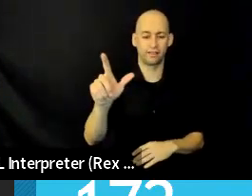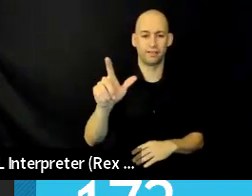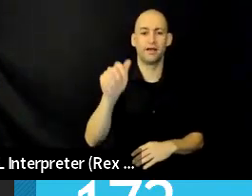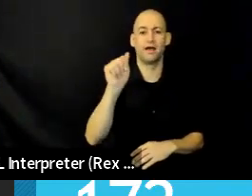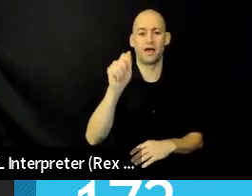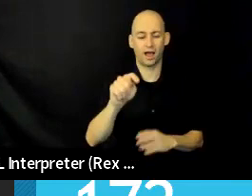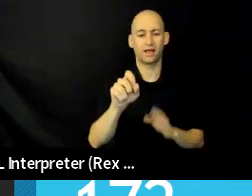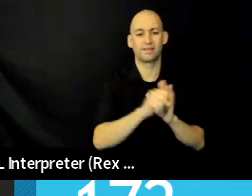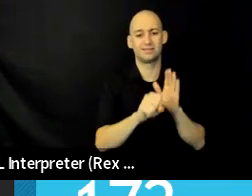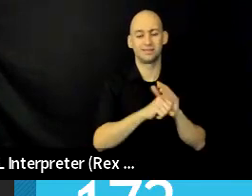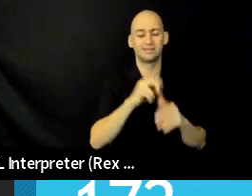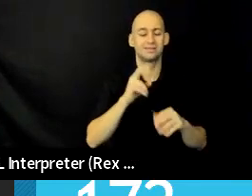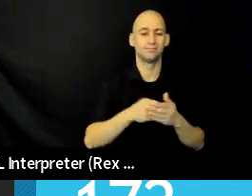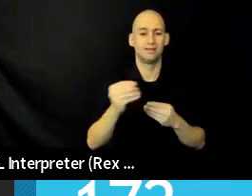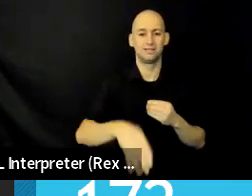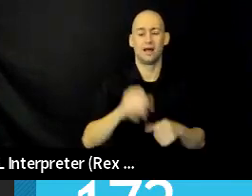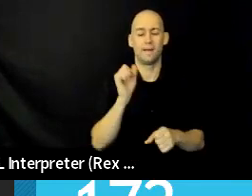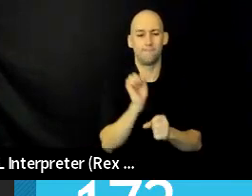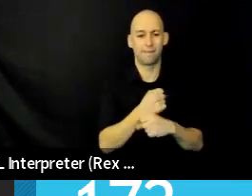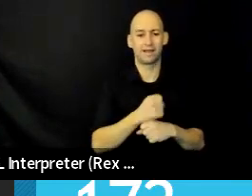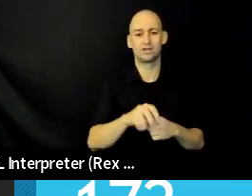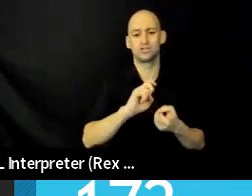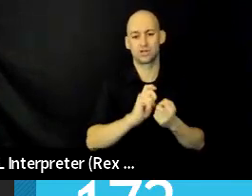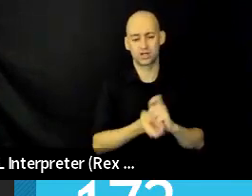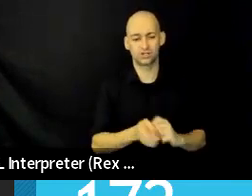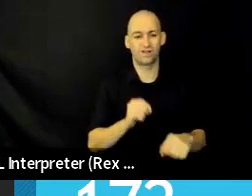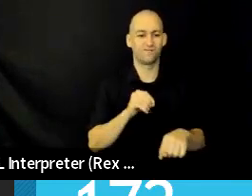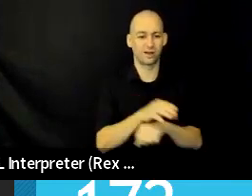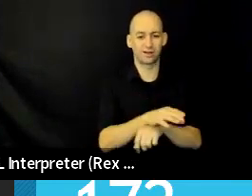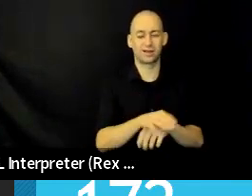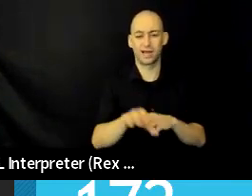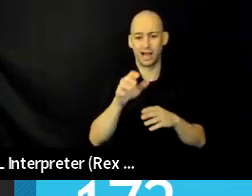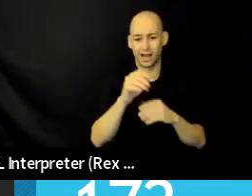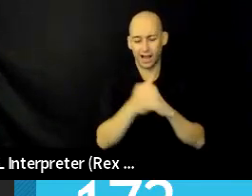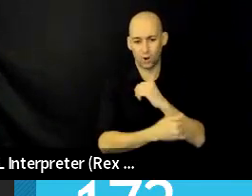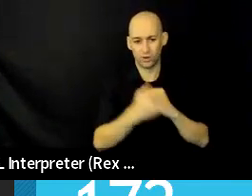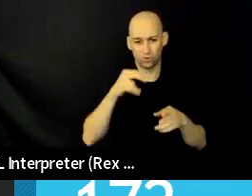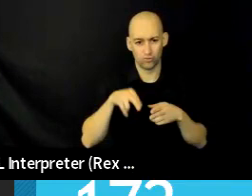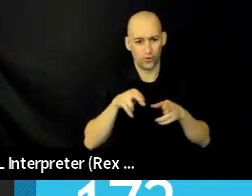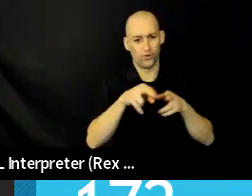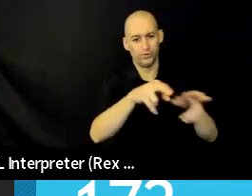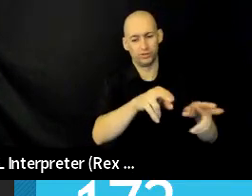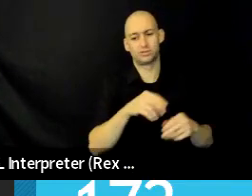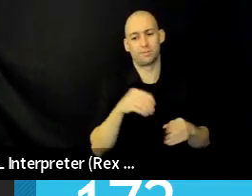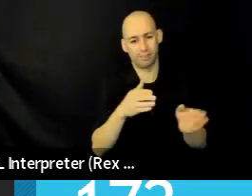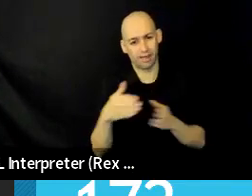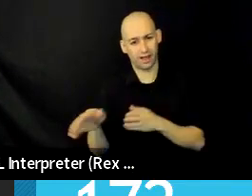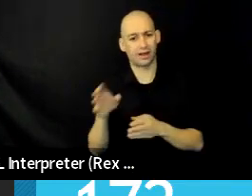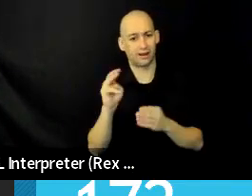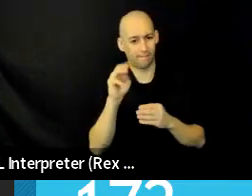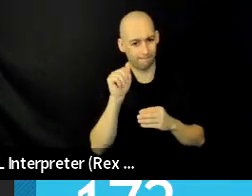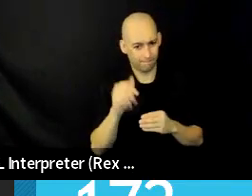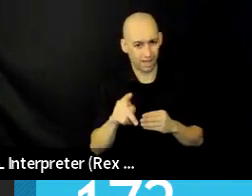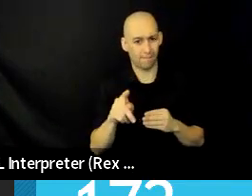expense, make such changes affecting county roads in accordance with the plan map attached hereto. And that's